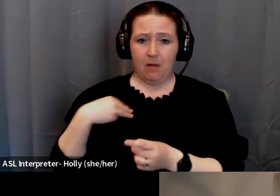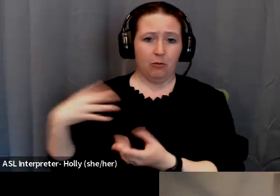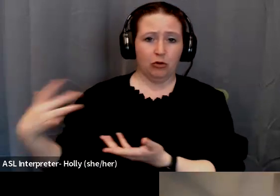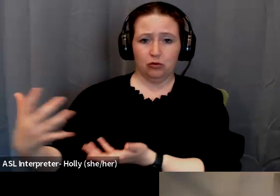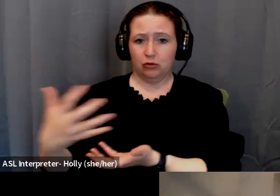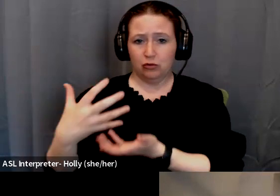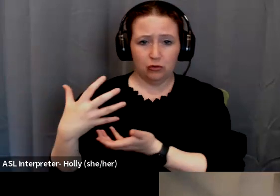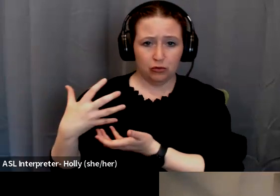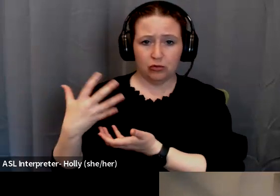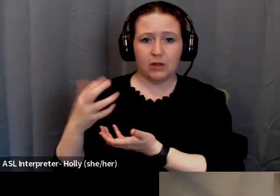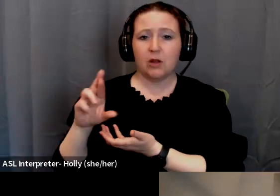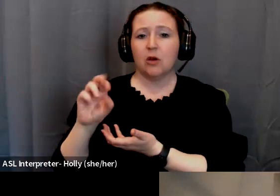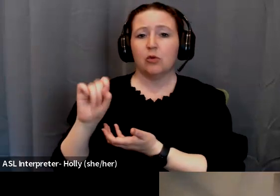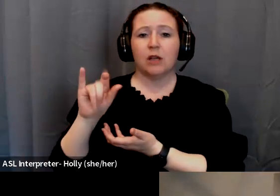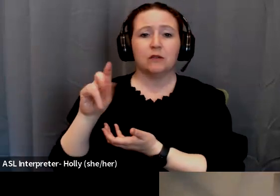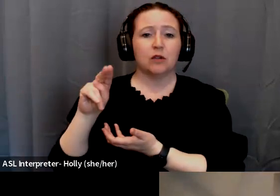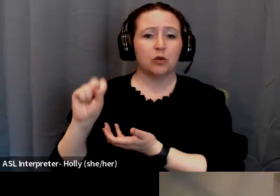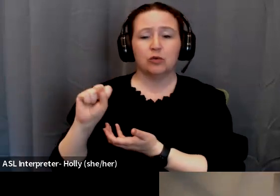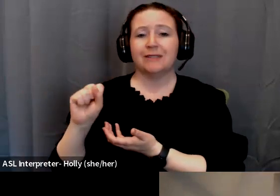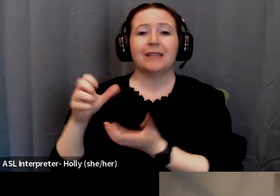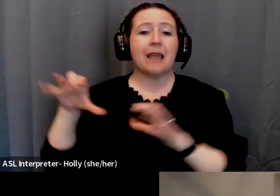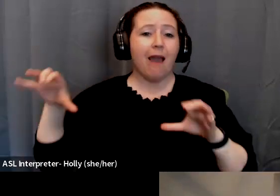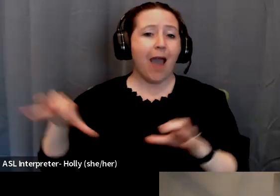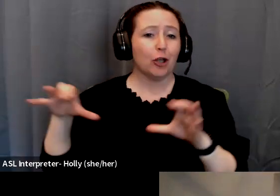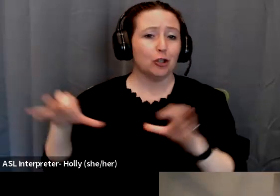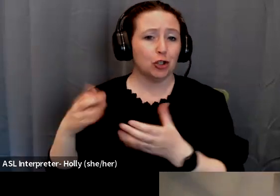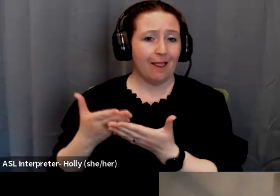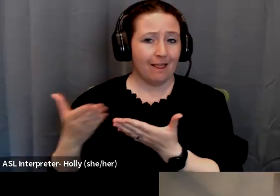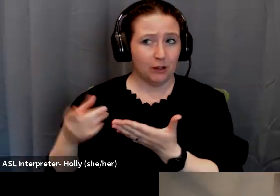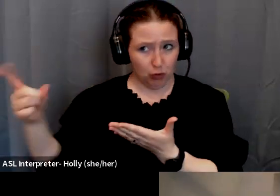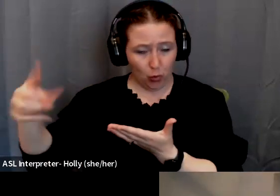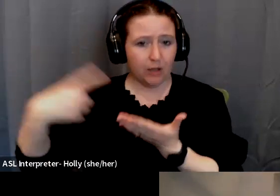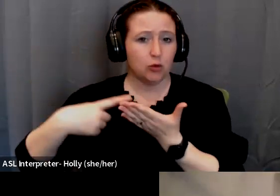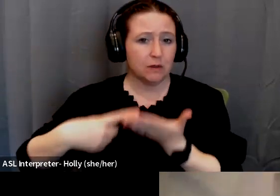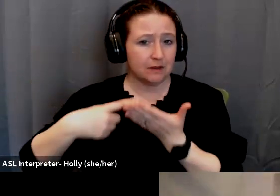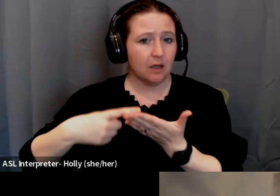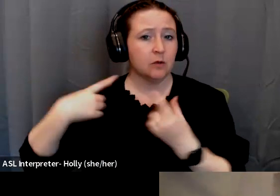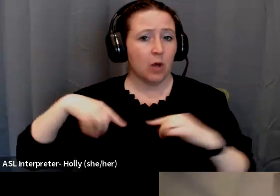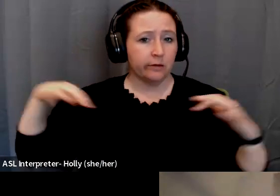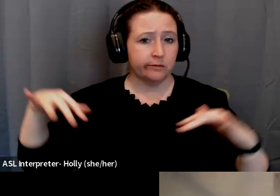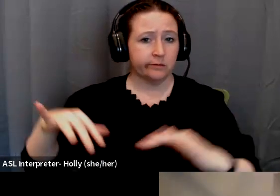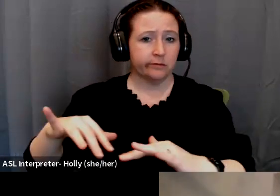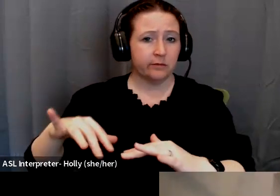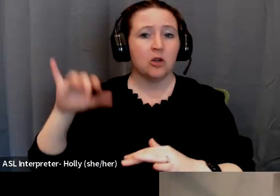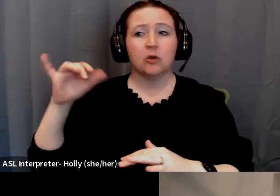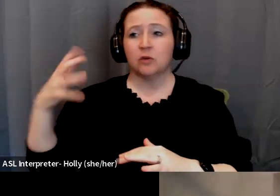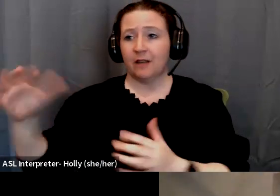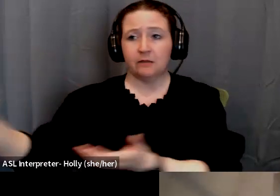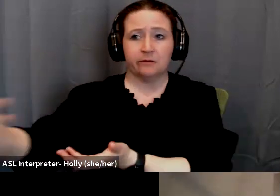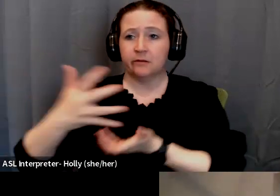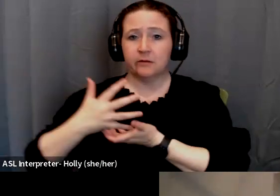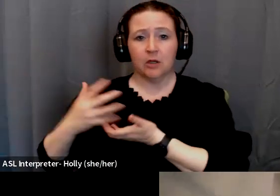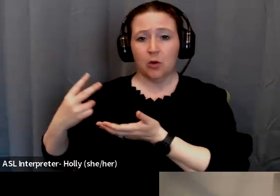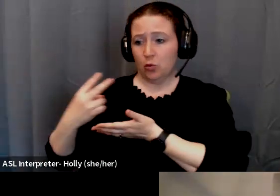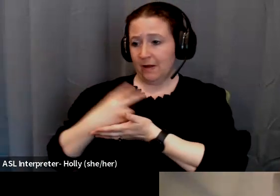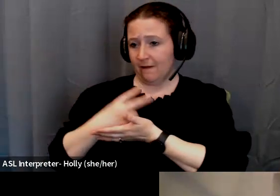are the resolutions, what are the action items that you want to talk about at your assembly? Those have been reviewed with the authors.